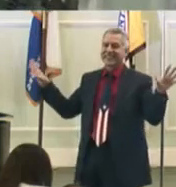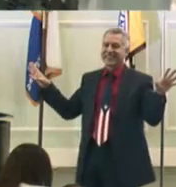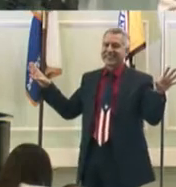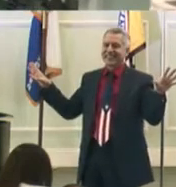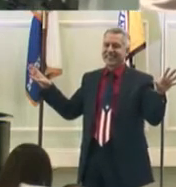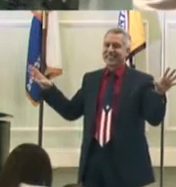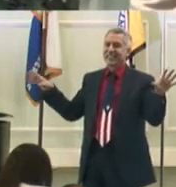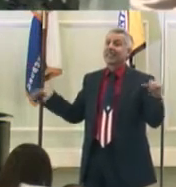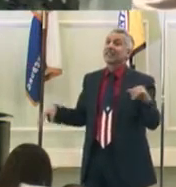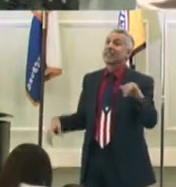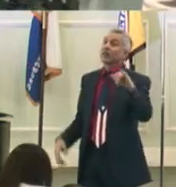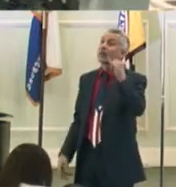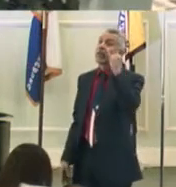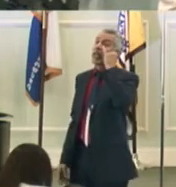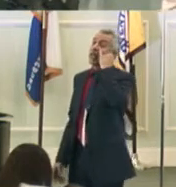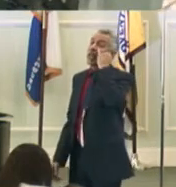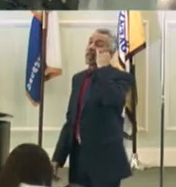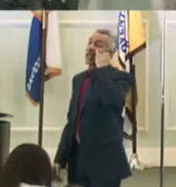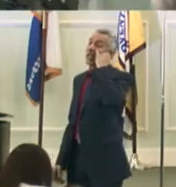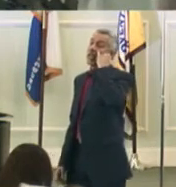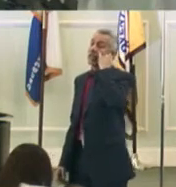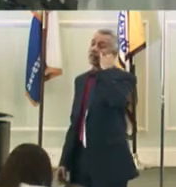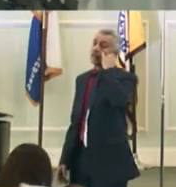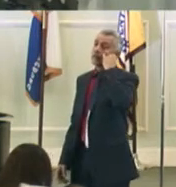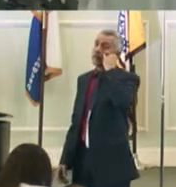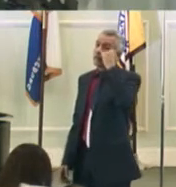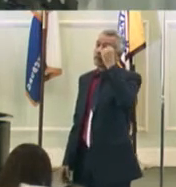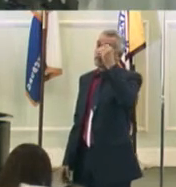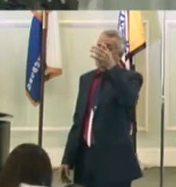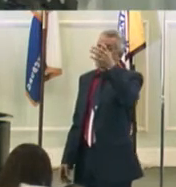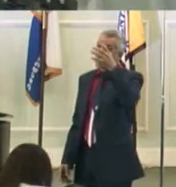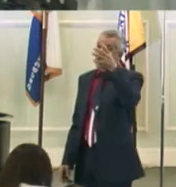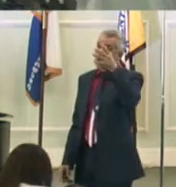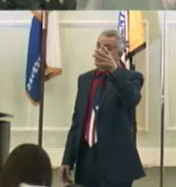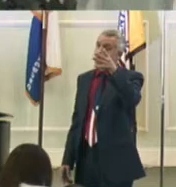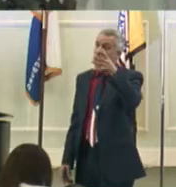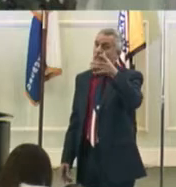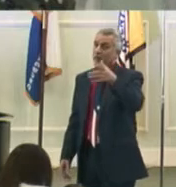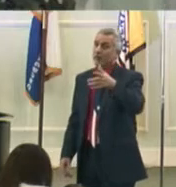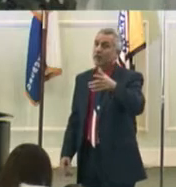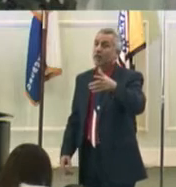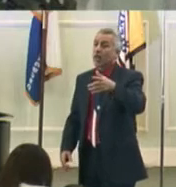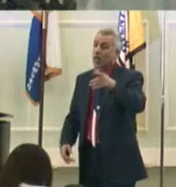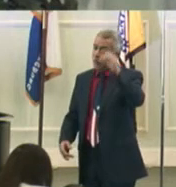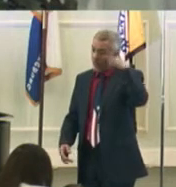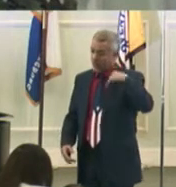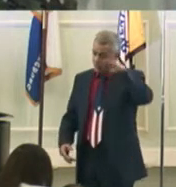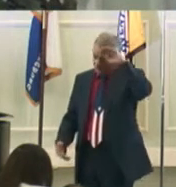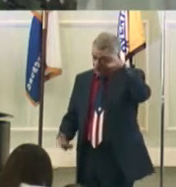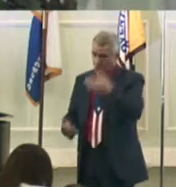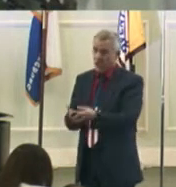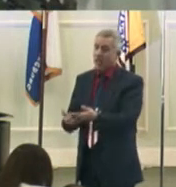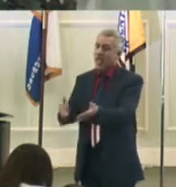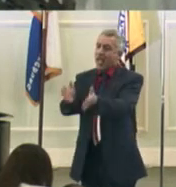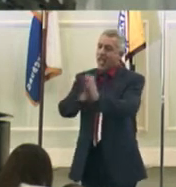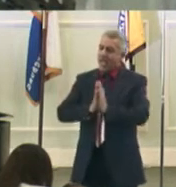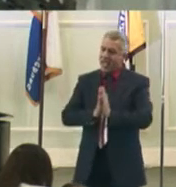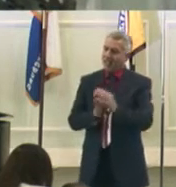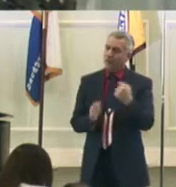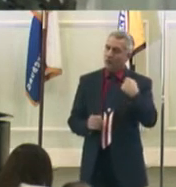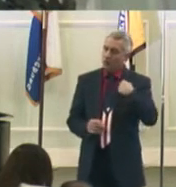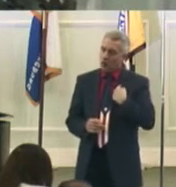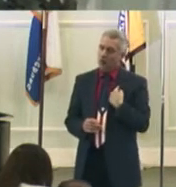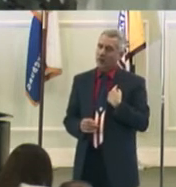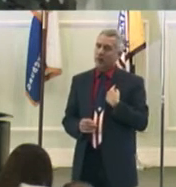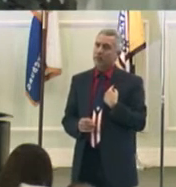of any of you that is a father, will he give him a stone? Or if he ask a fish, will he for a fish give him a